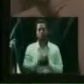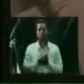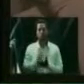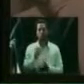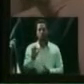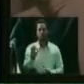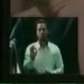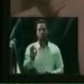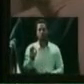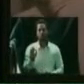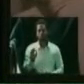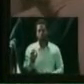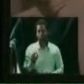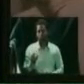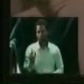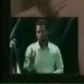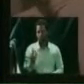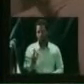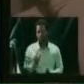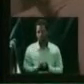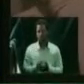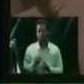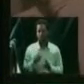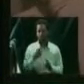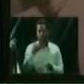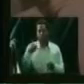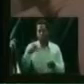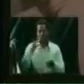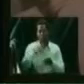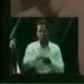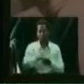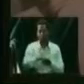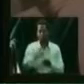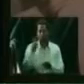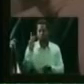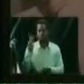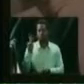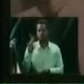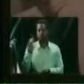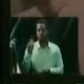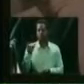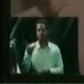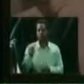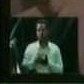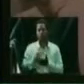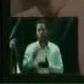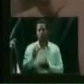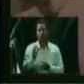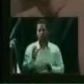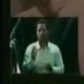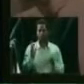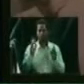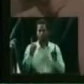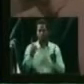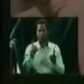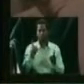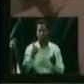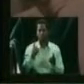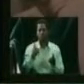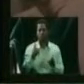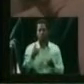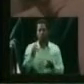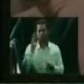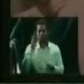Foundation without presenting it, without having it voted on, by either the Knox County Board of Education or by County Commission, this body,